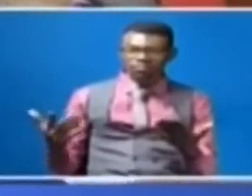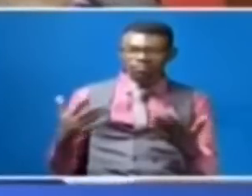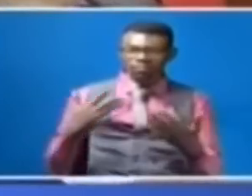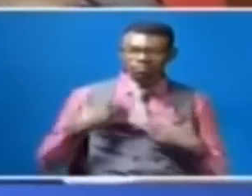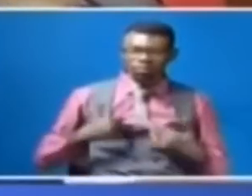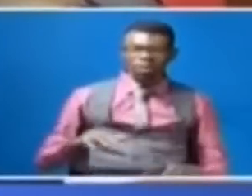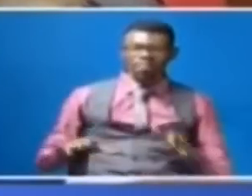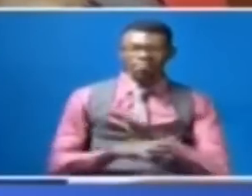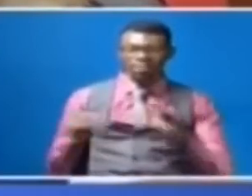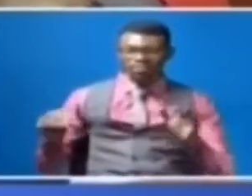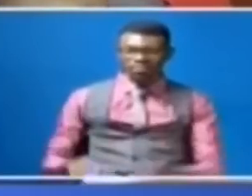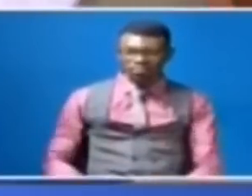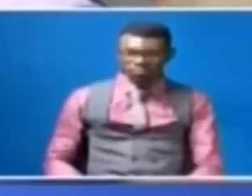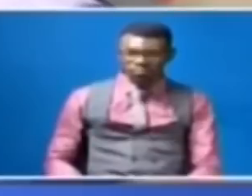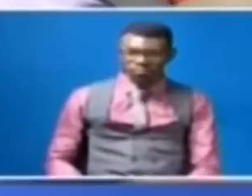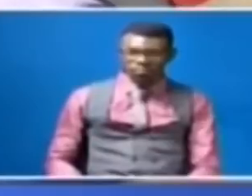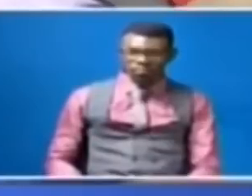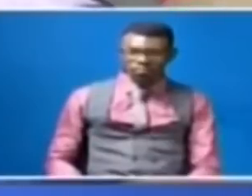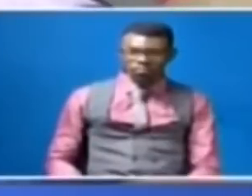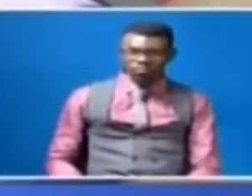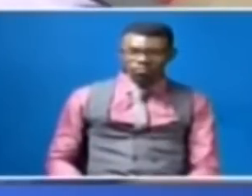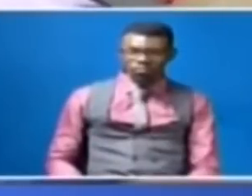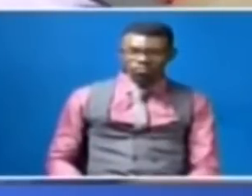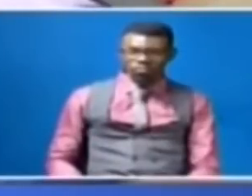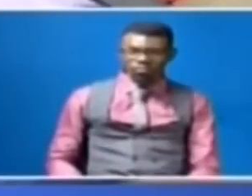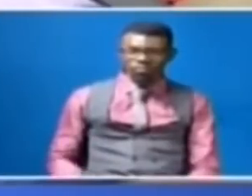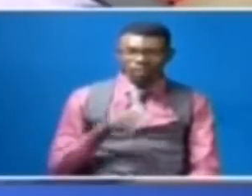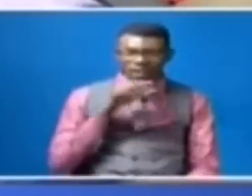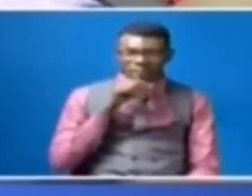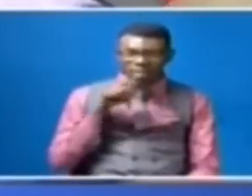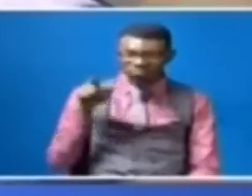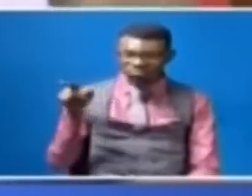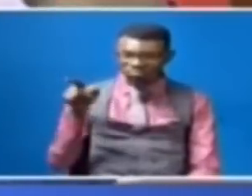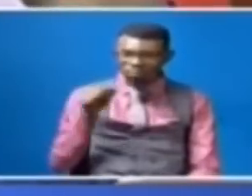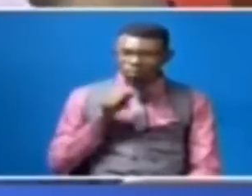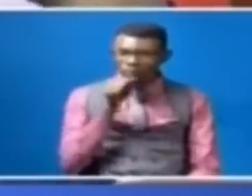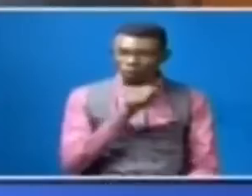verified. If you're talking about the disenfranchisement of that man of that age,